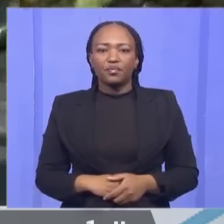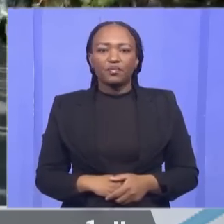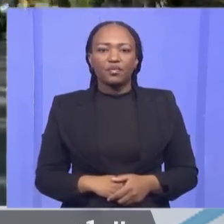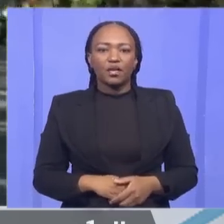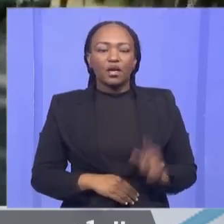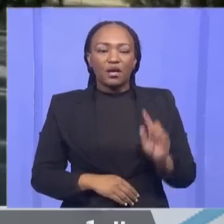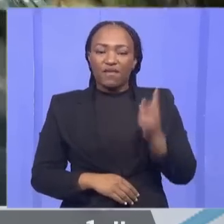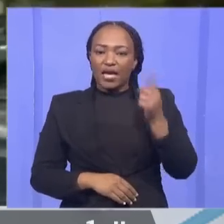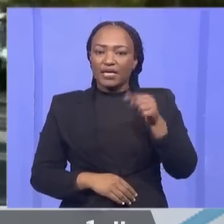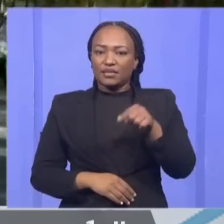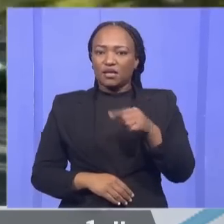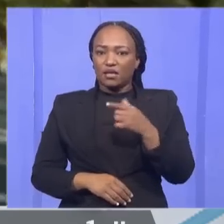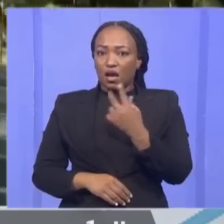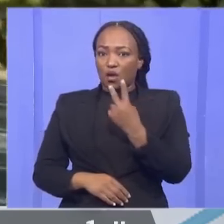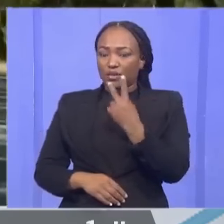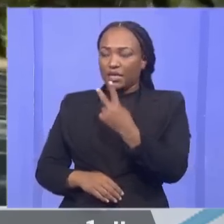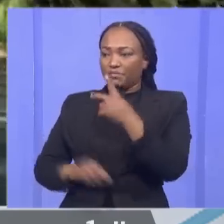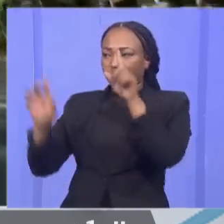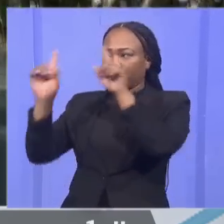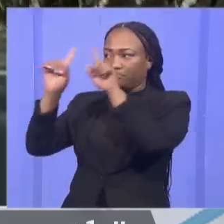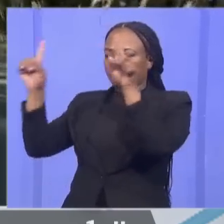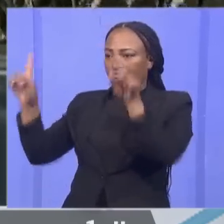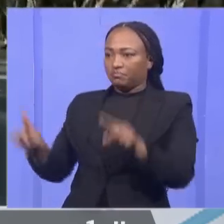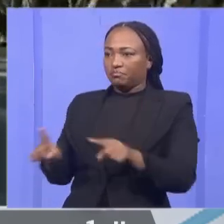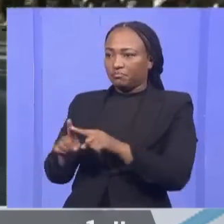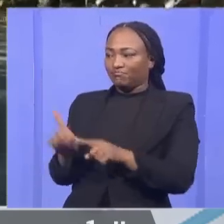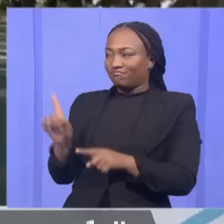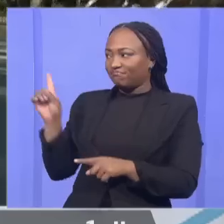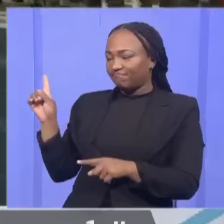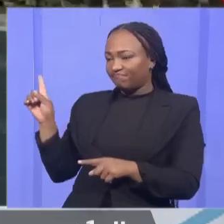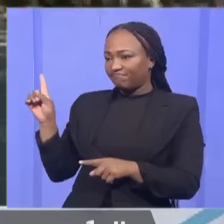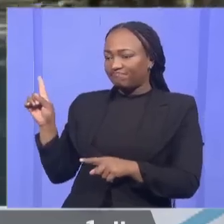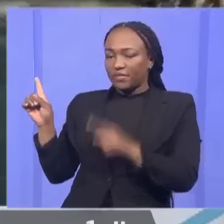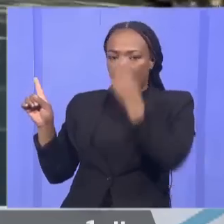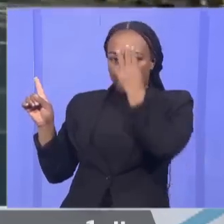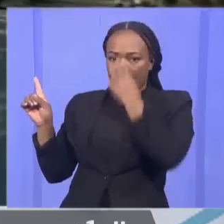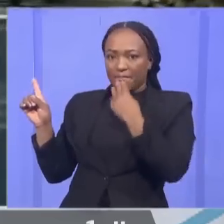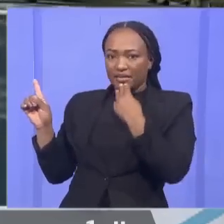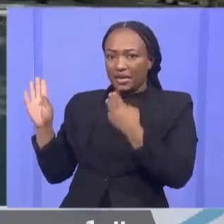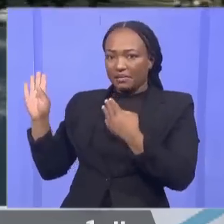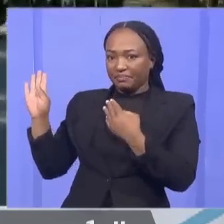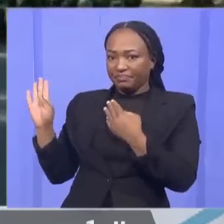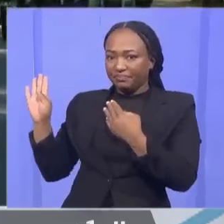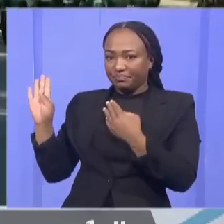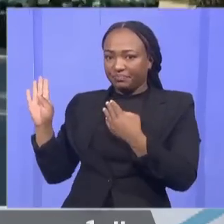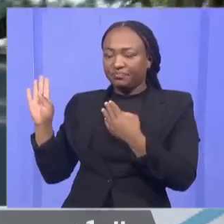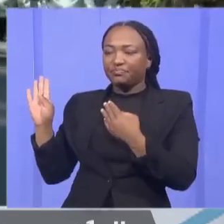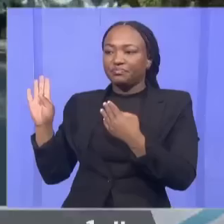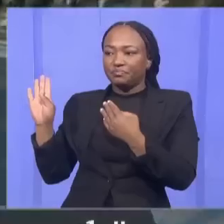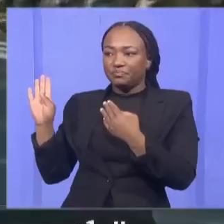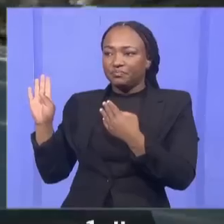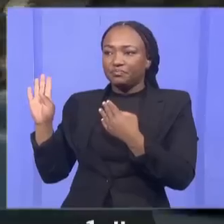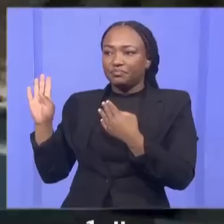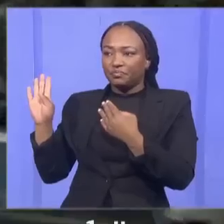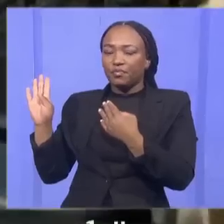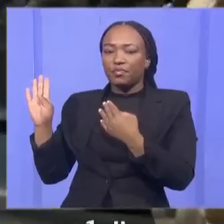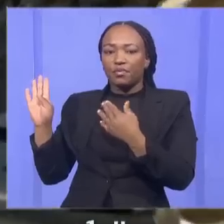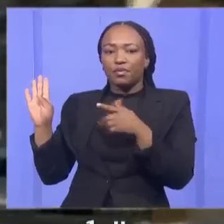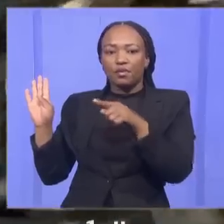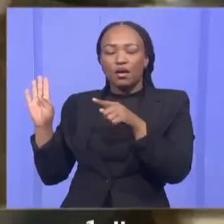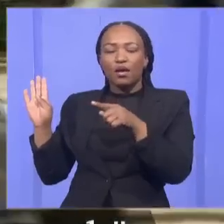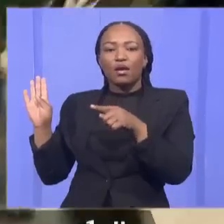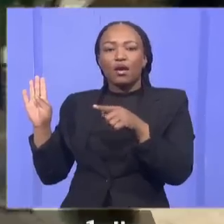what we are seeing on the screen, that of course in picture right now is the